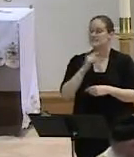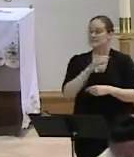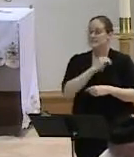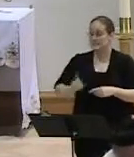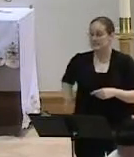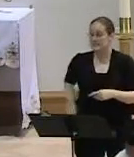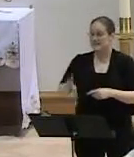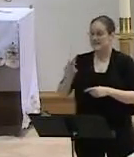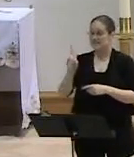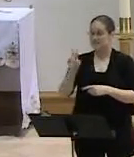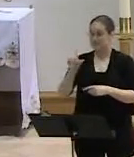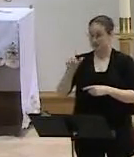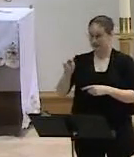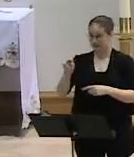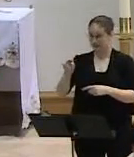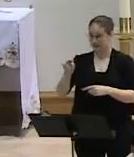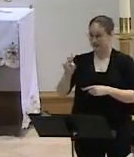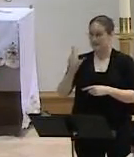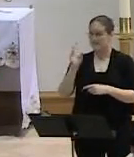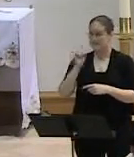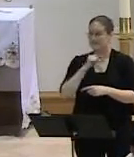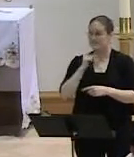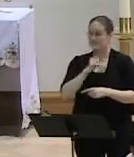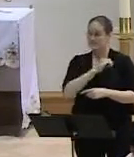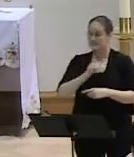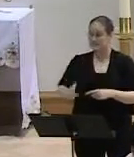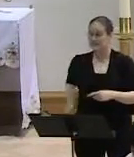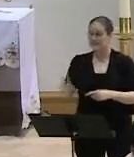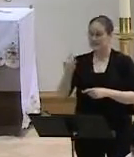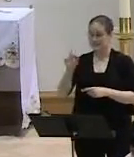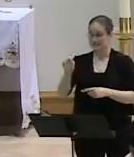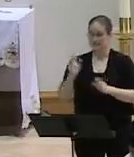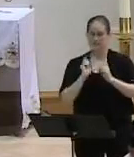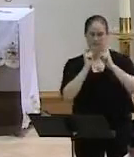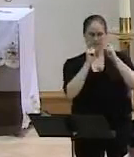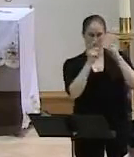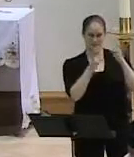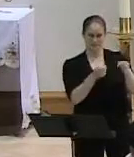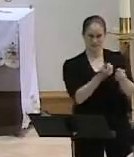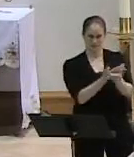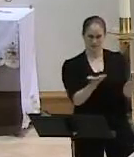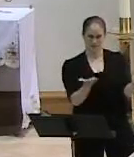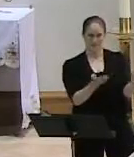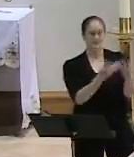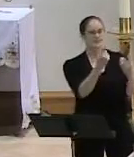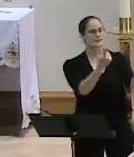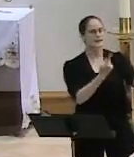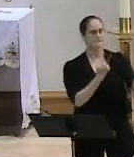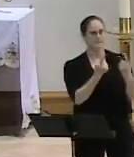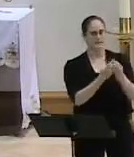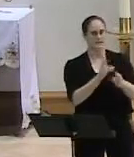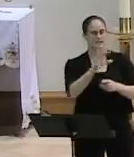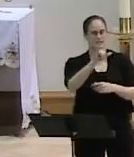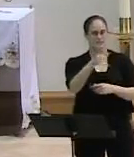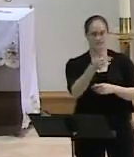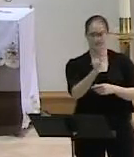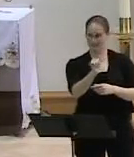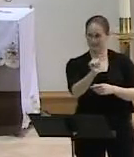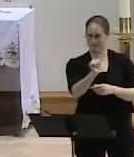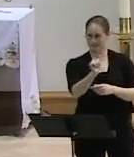Religious Education Program have a gift for you to take on your new journeys. When I call your name, please come forward. Jenna